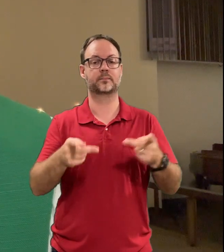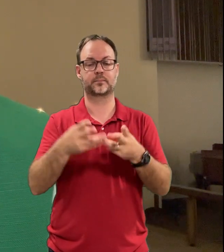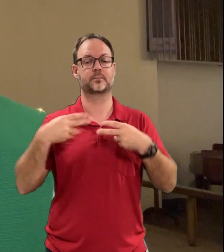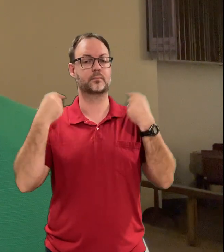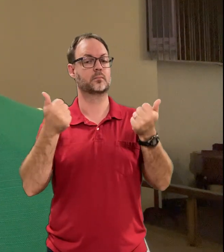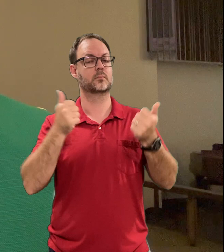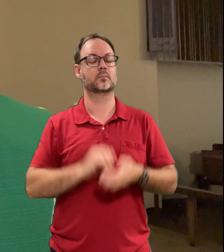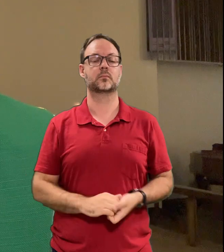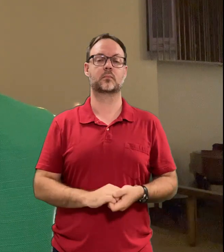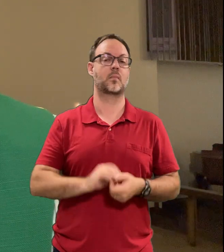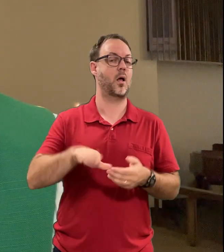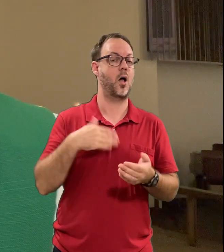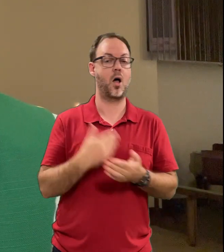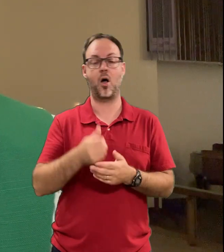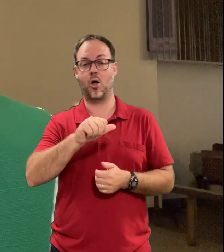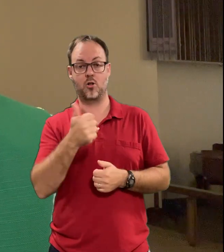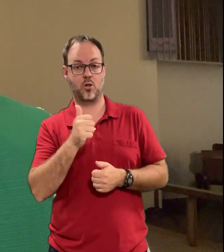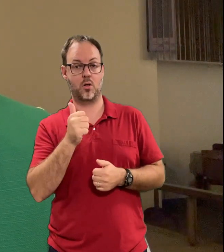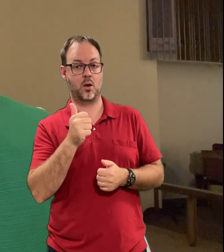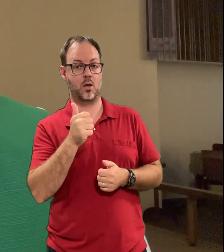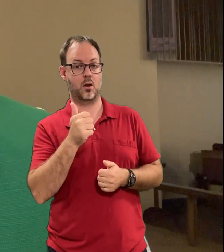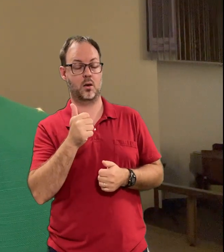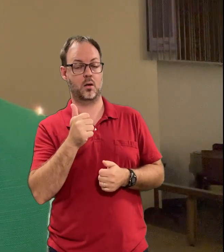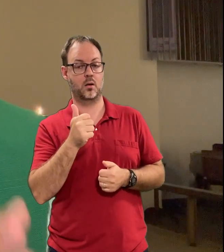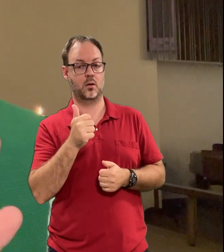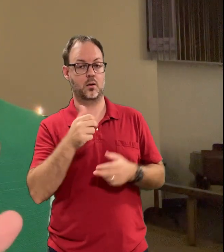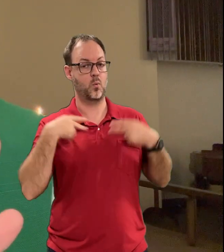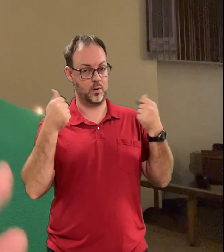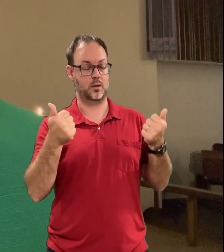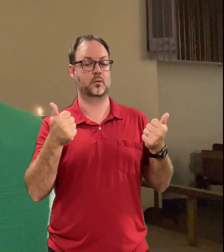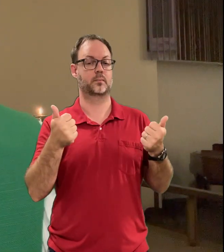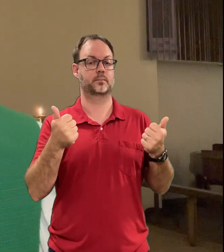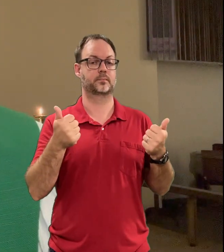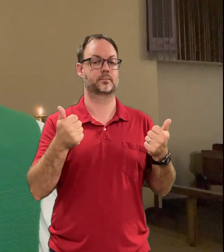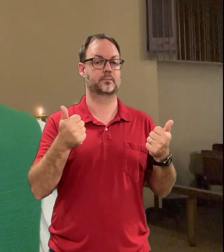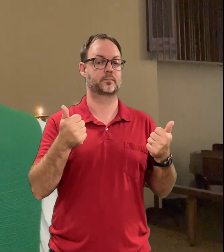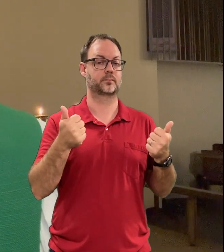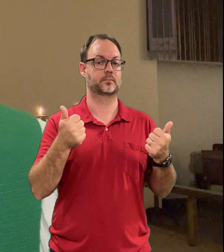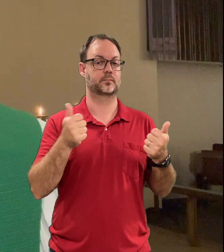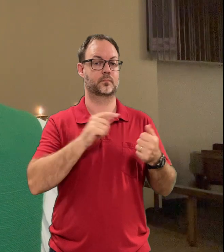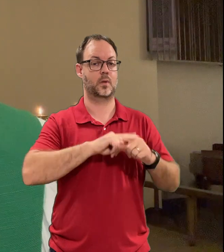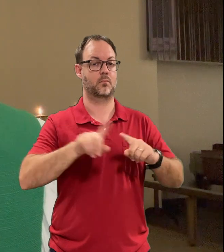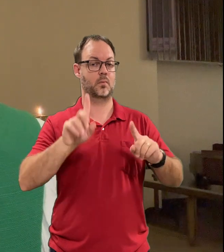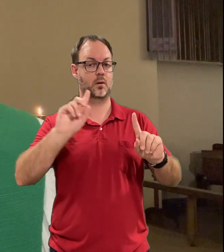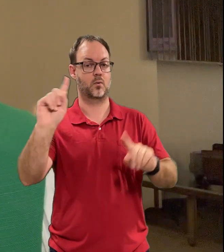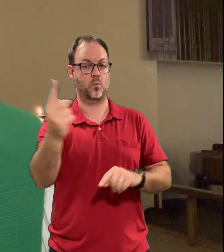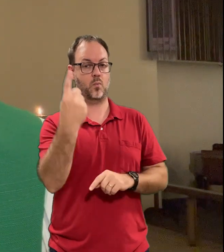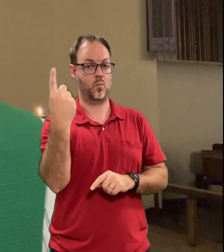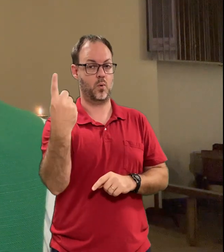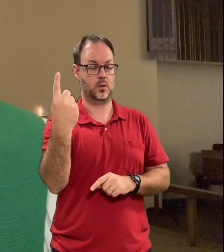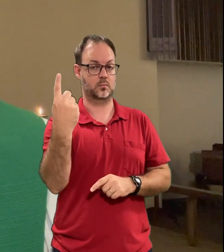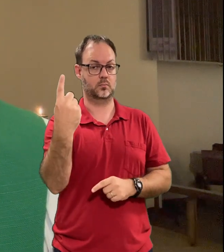the gift of healing. All 10 lepers were healed, but only